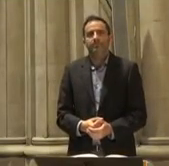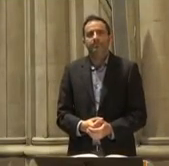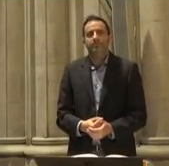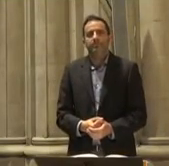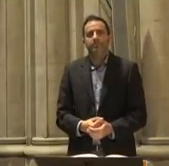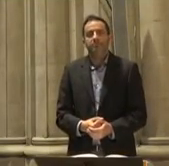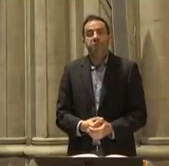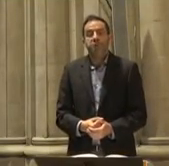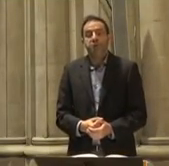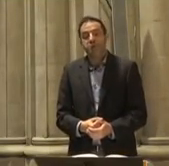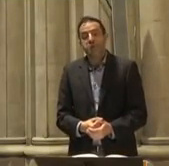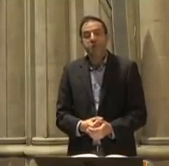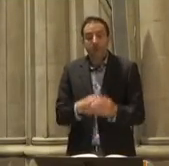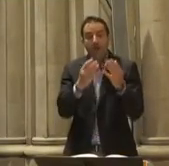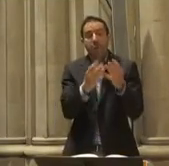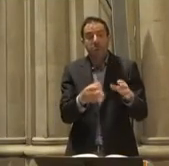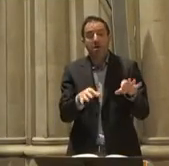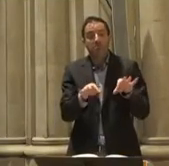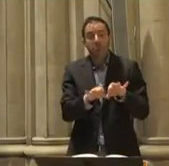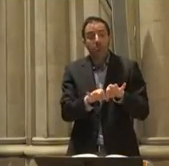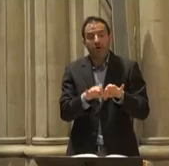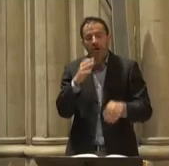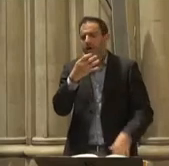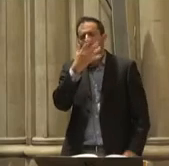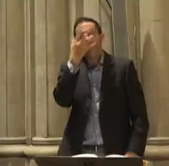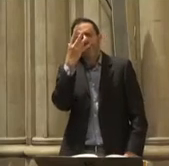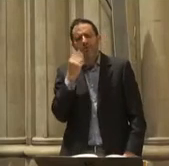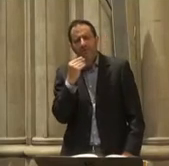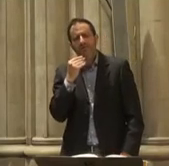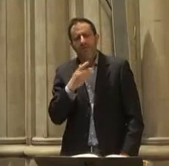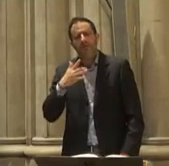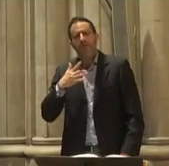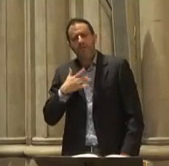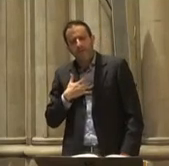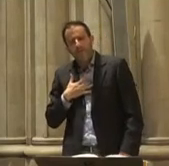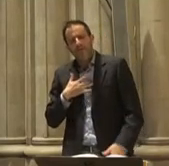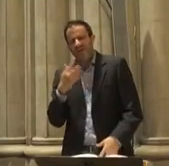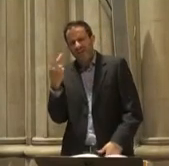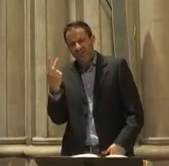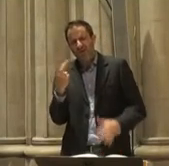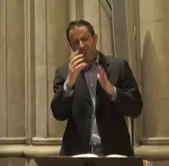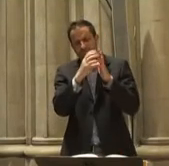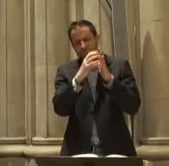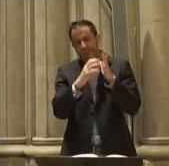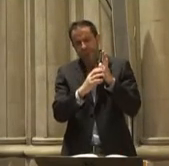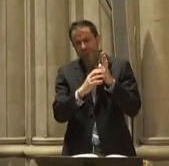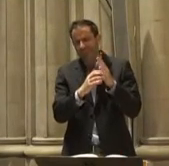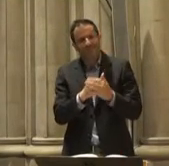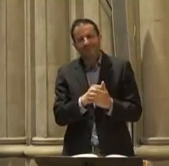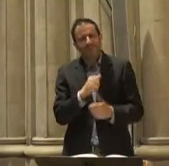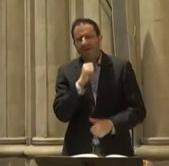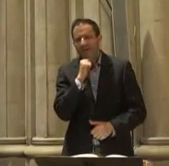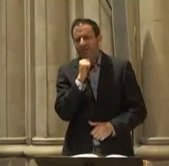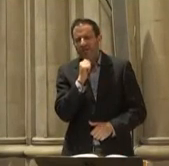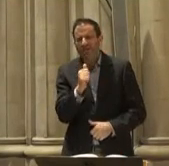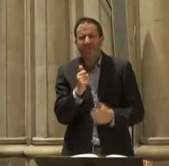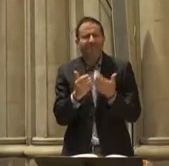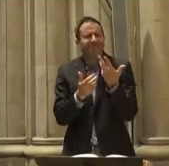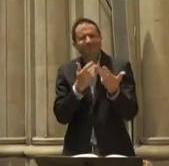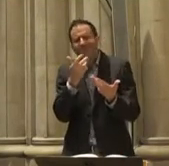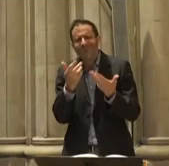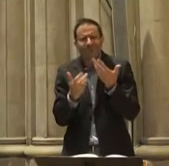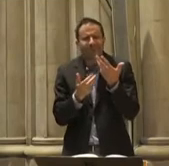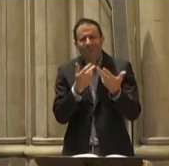Now, as important, as beautiful as these two passages are, they hardly constitute